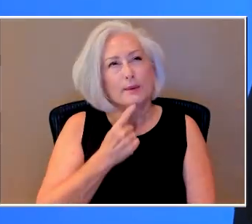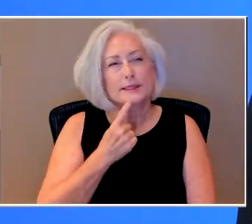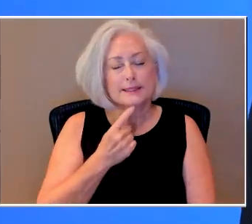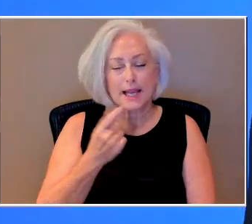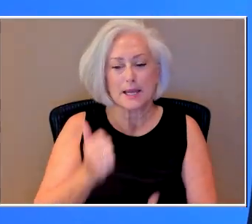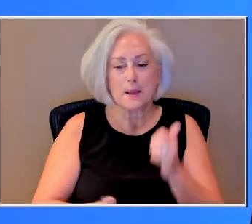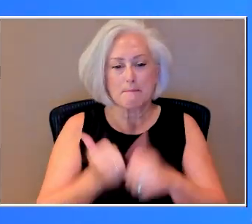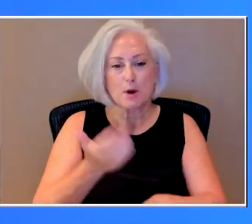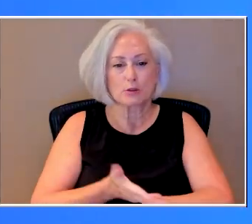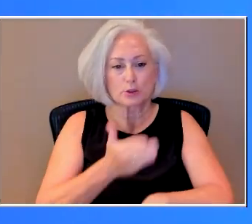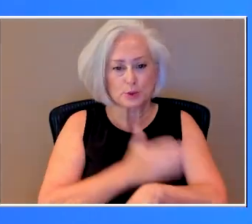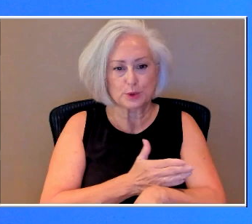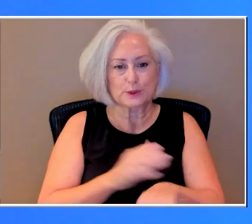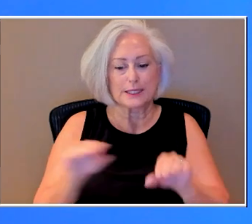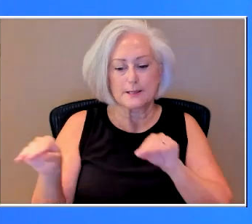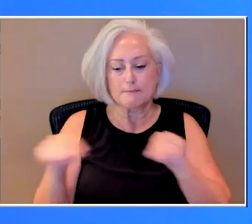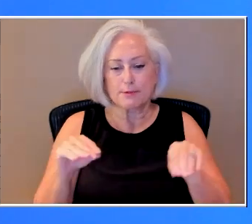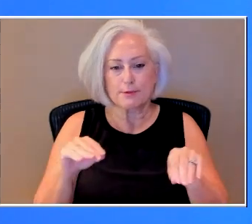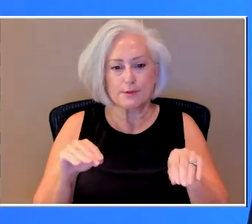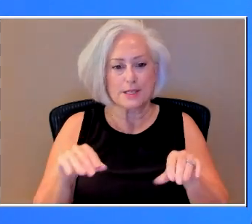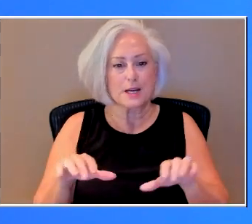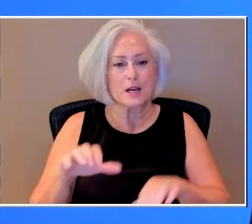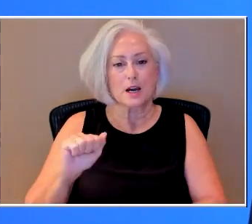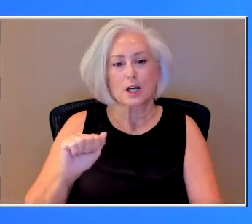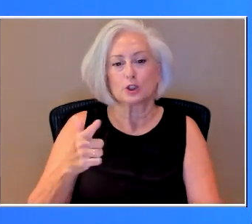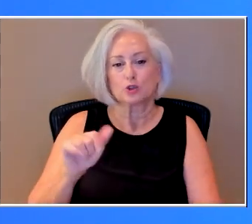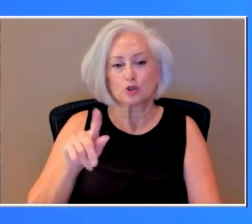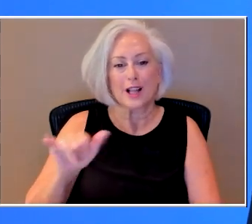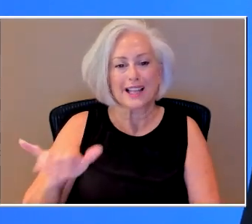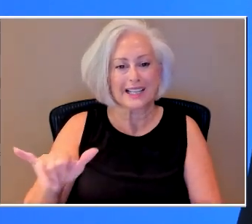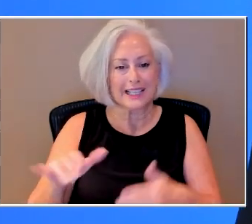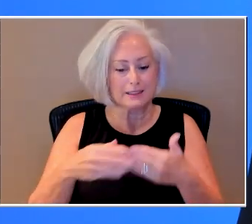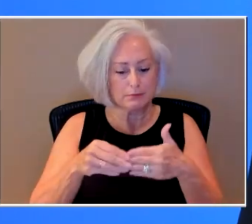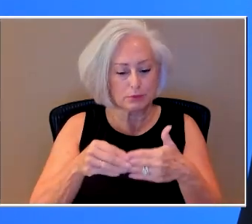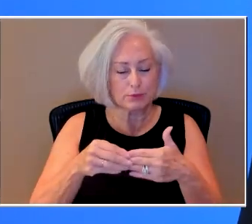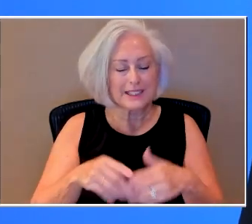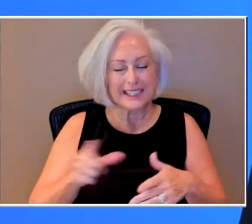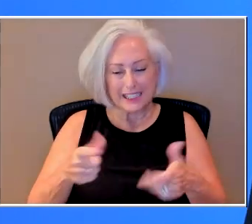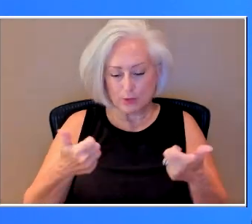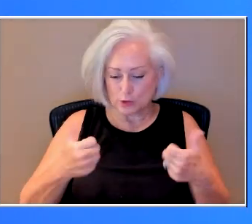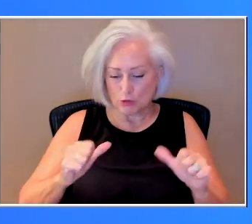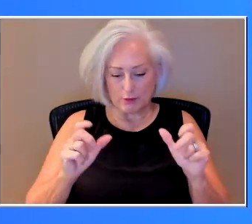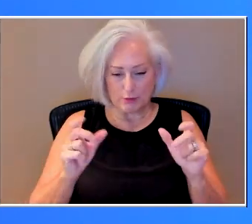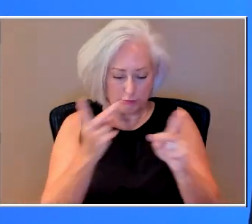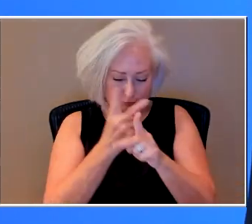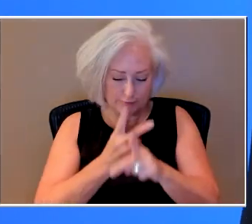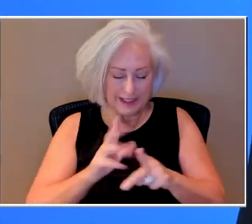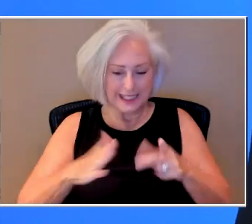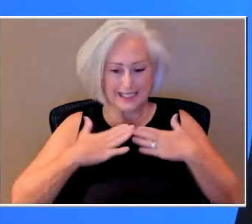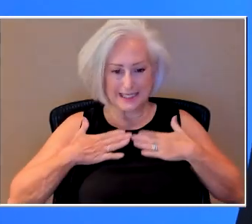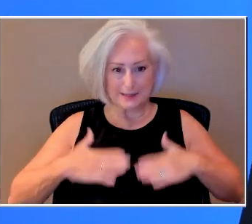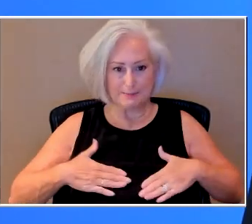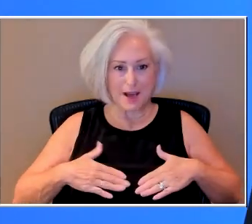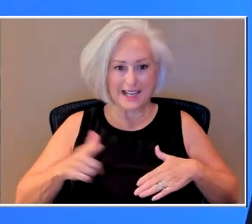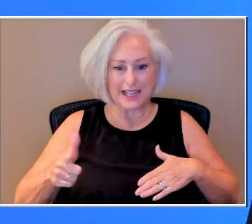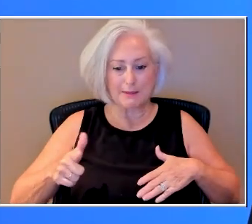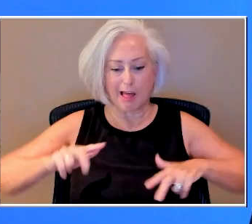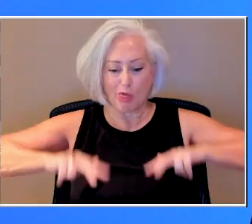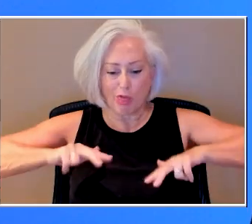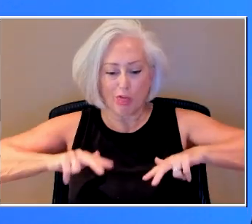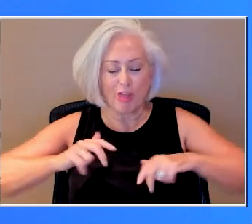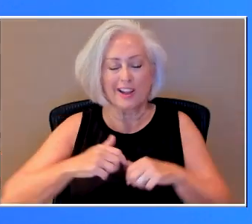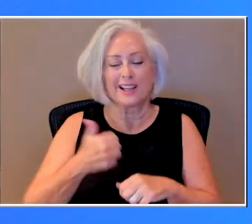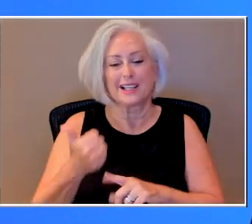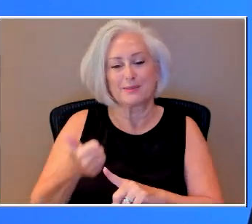agility. Like I said, he was still trying to figure out his body when I first got a hold of him. He was a little clumsy, but